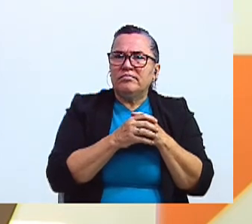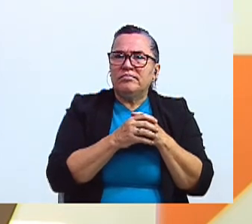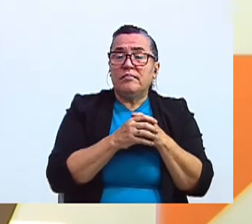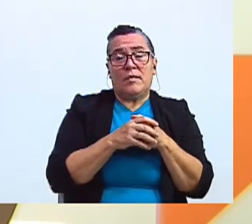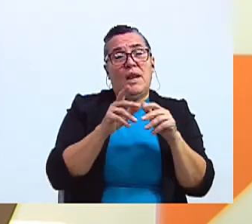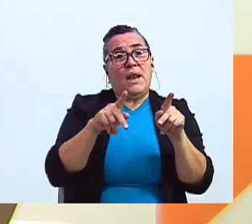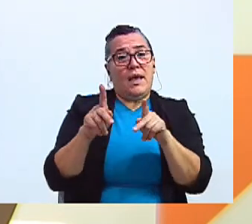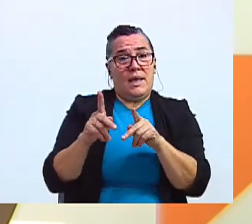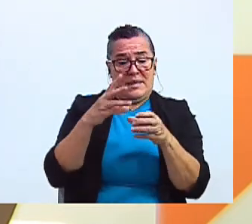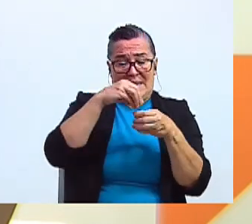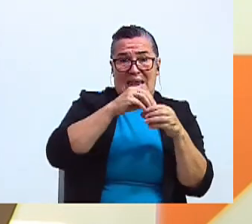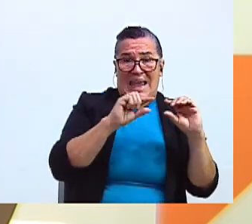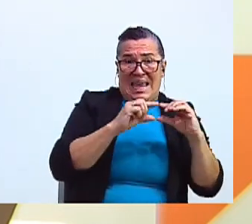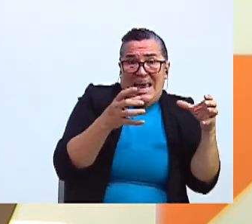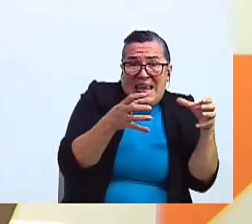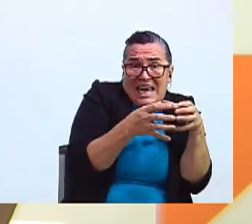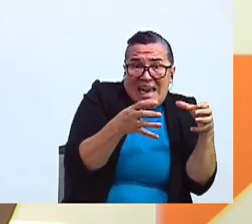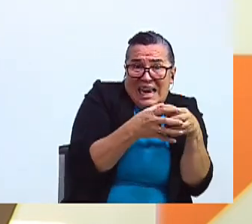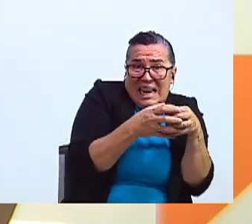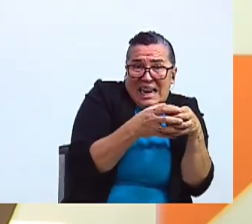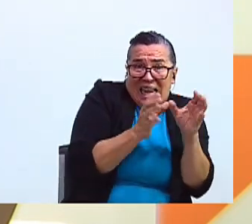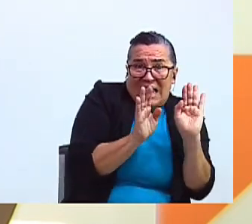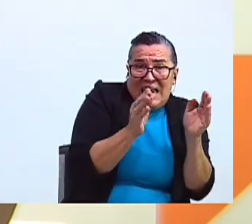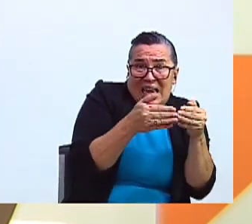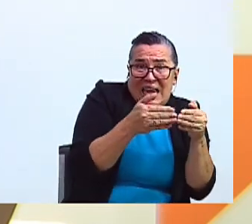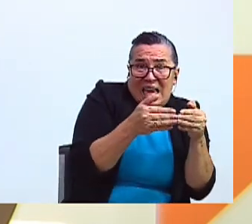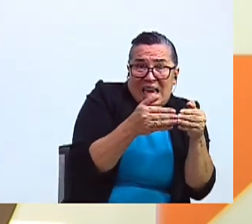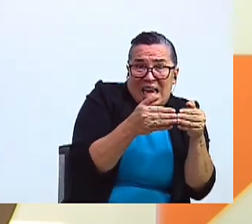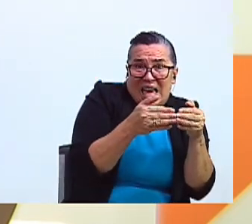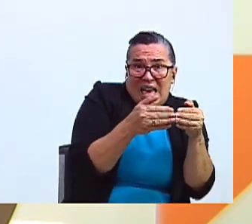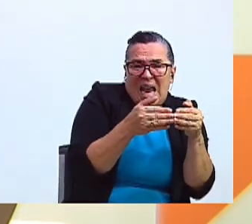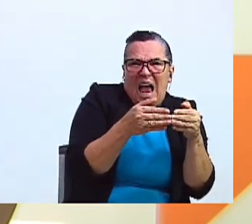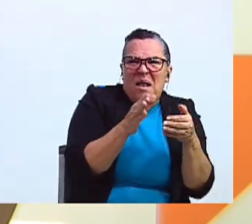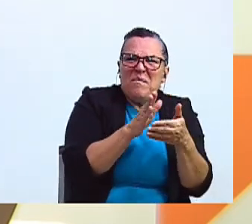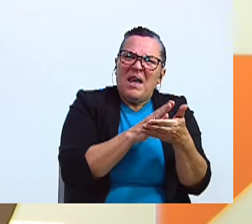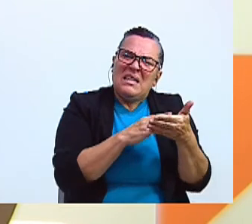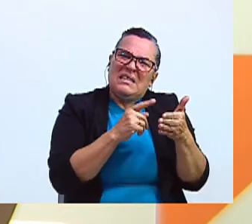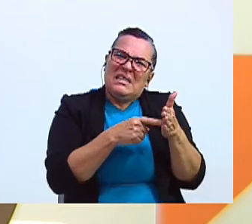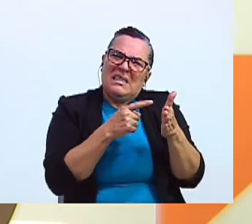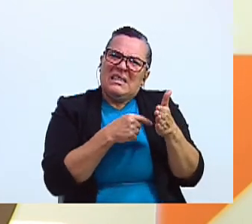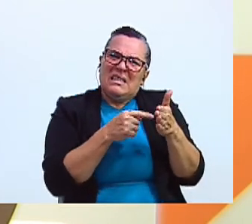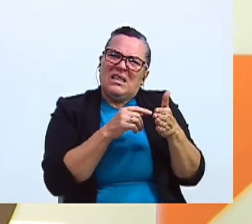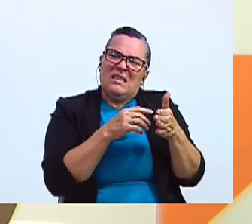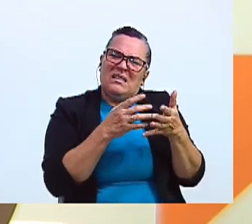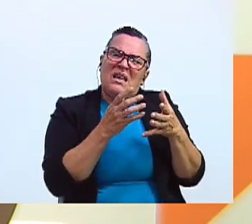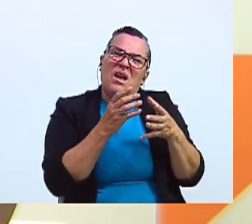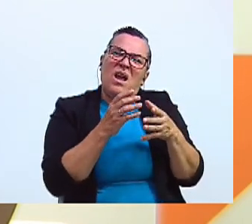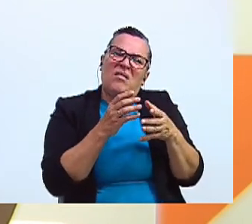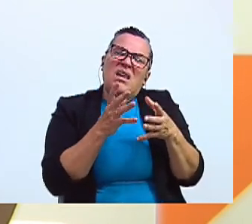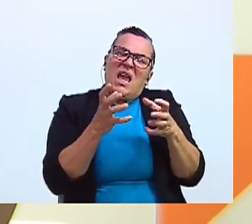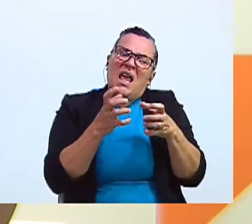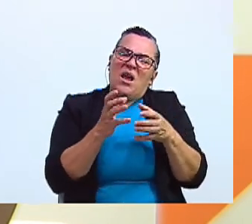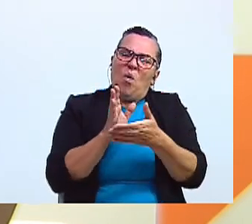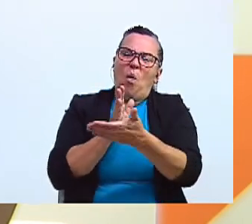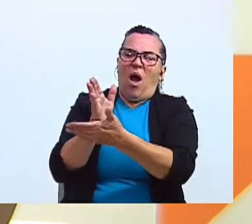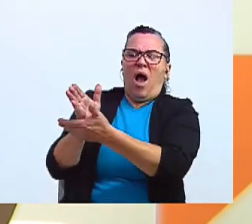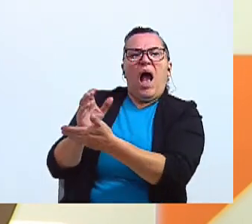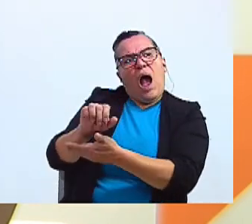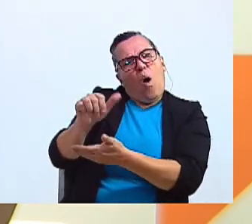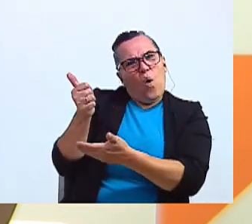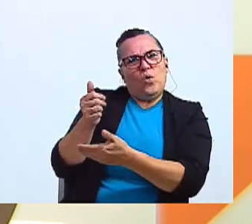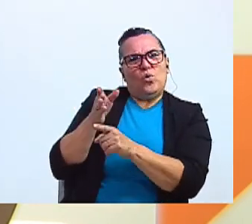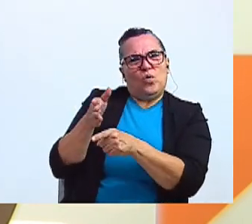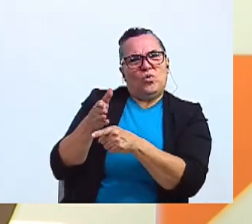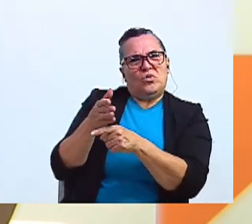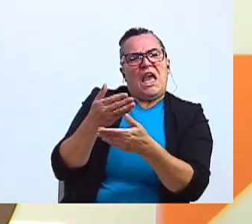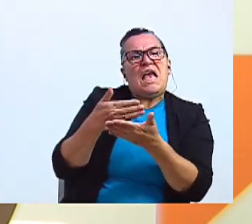People in cliques sometimes use their power to hurt others on purpose, either by